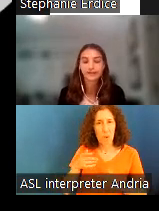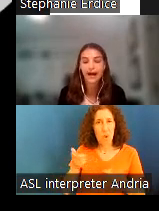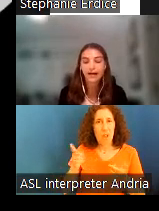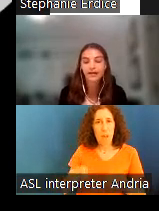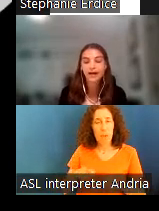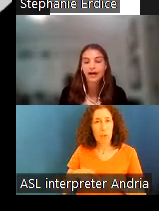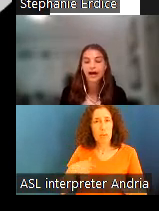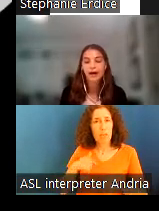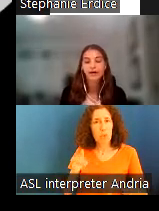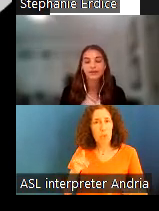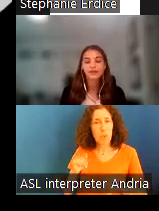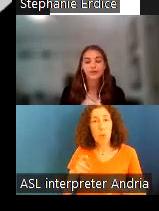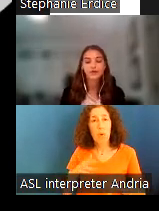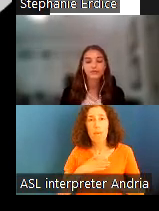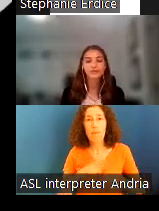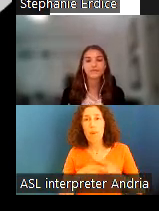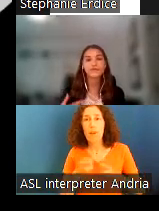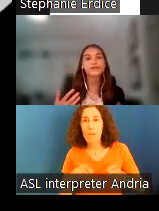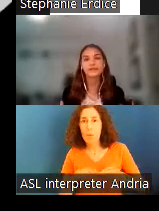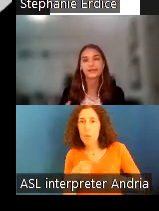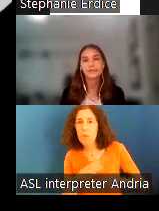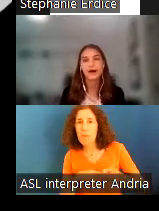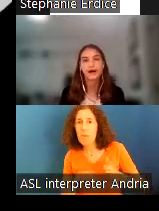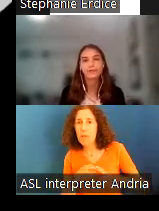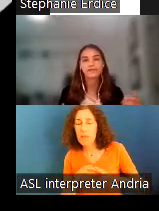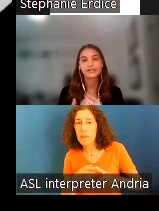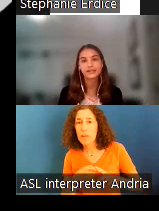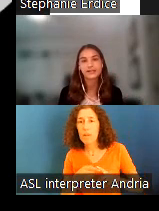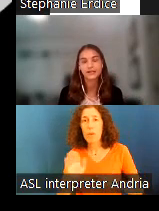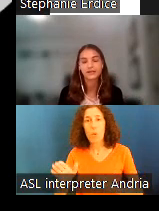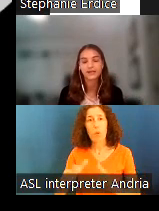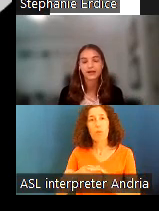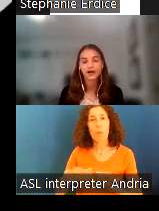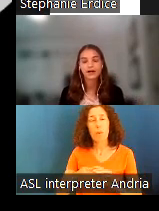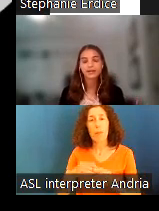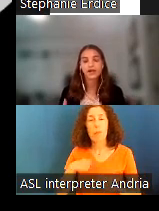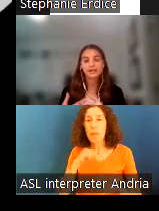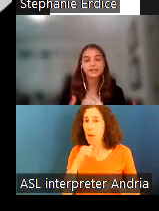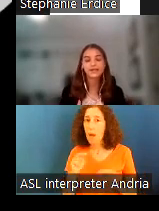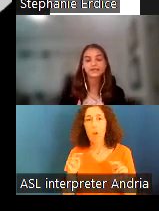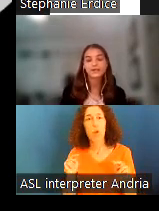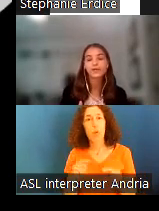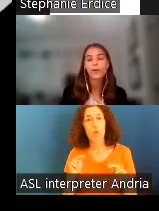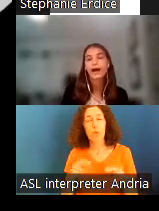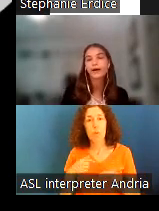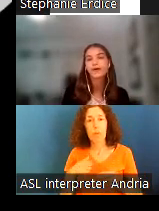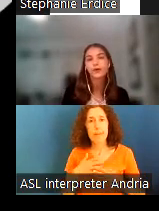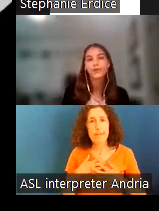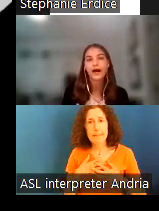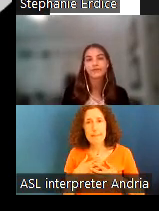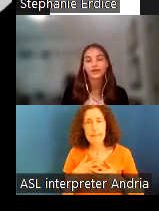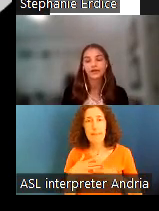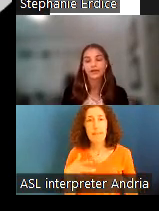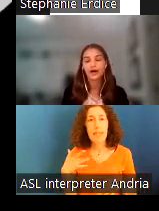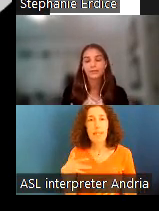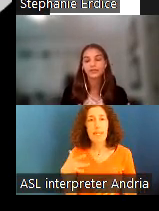has previously had. And so those feelings about that previous incident are starting to get in the way of